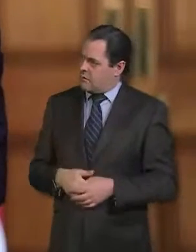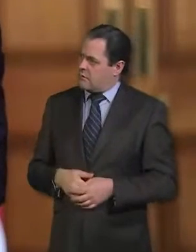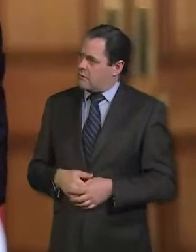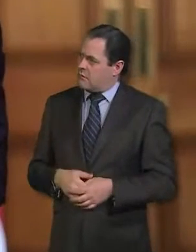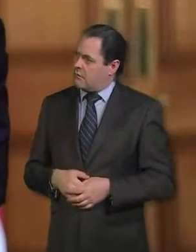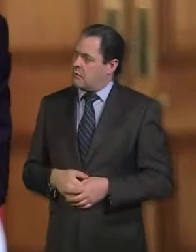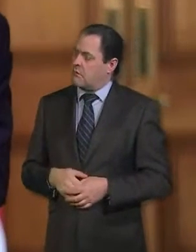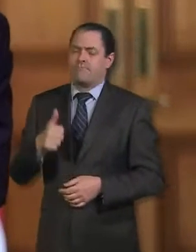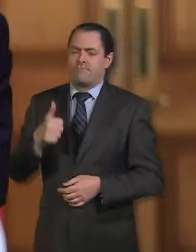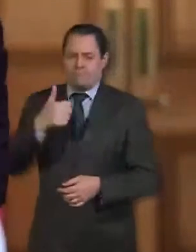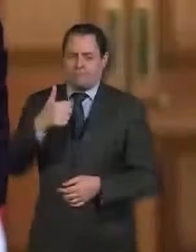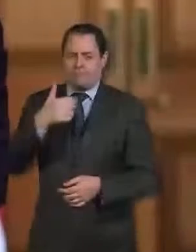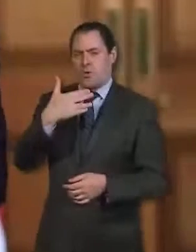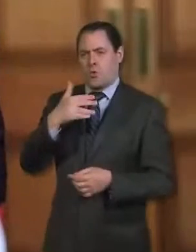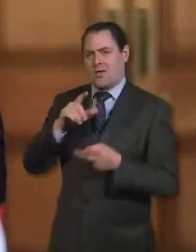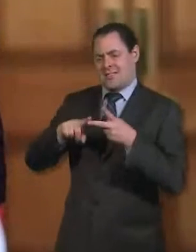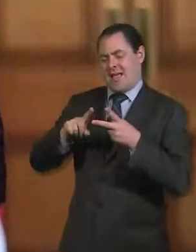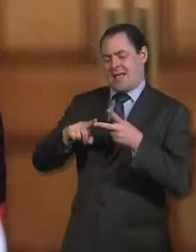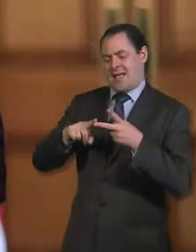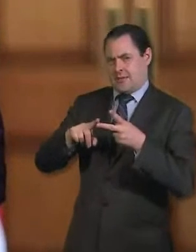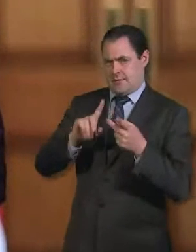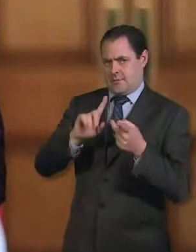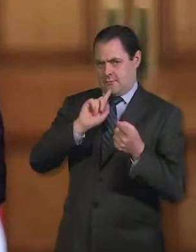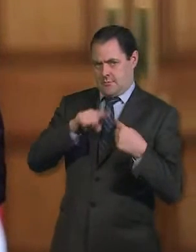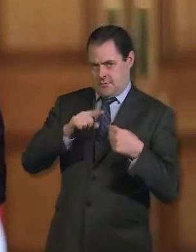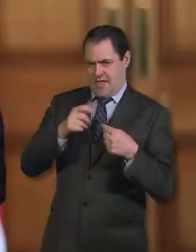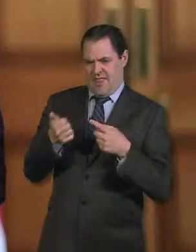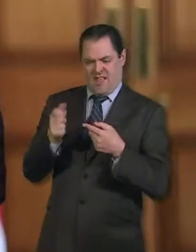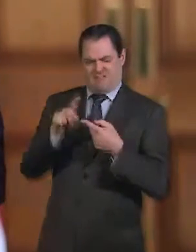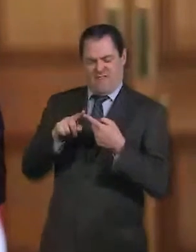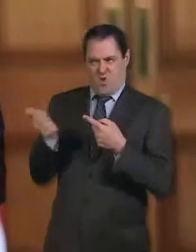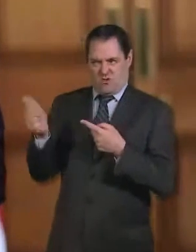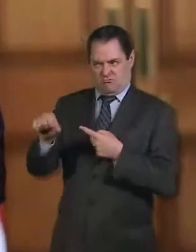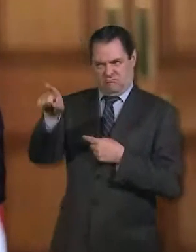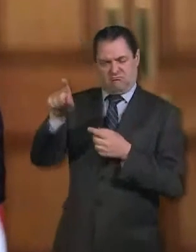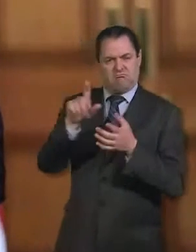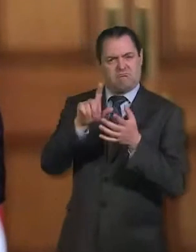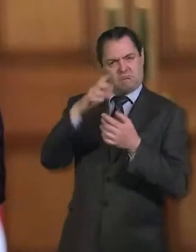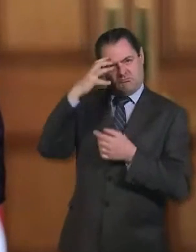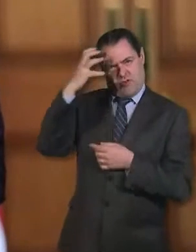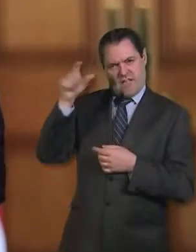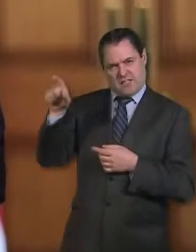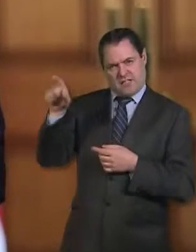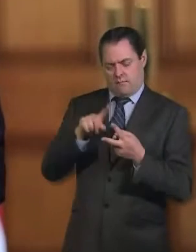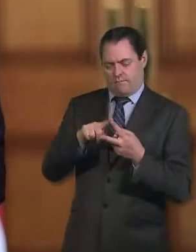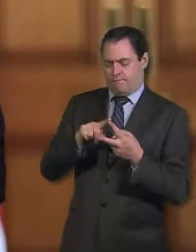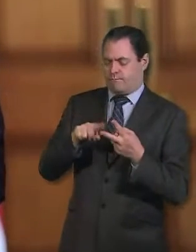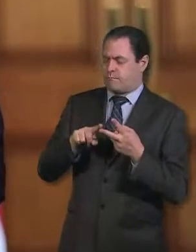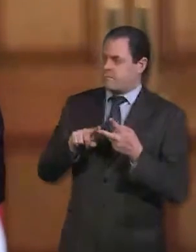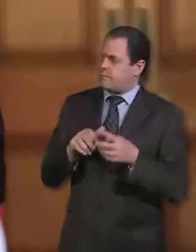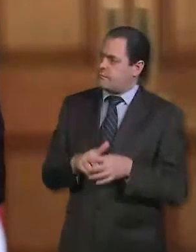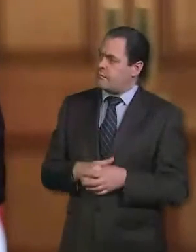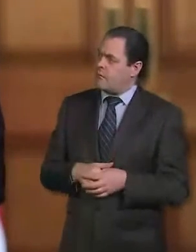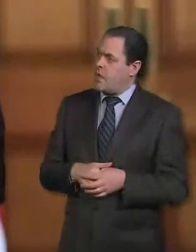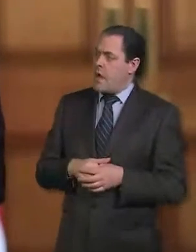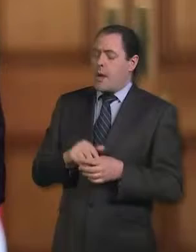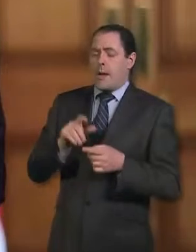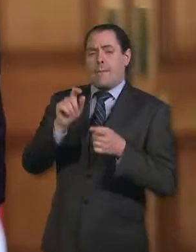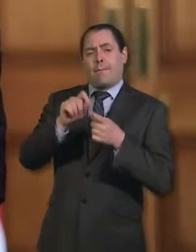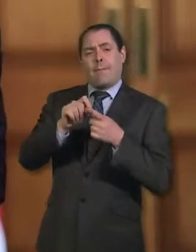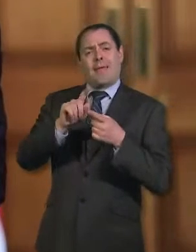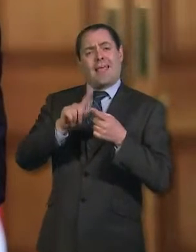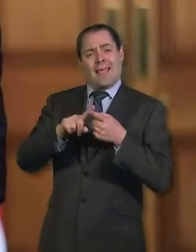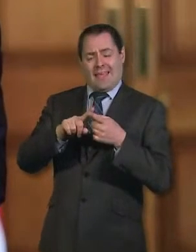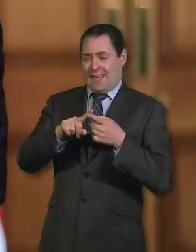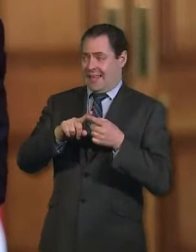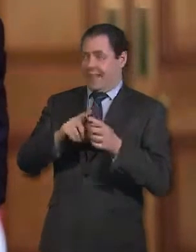question and then pass to John for the first. On PPE, we have had some problems of items